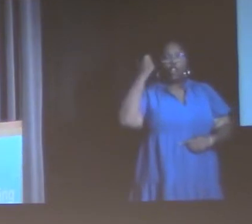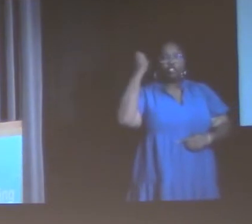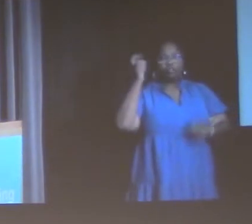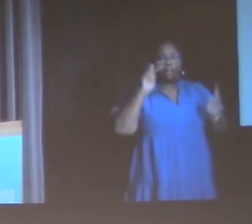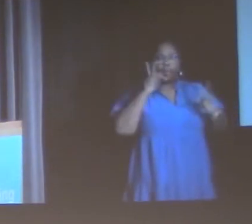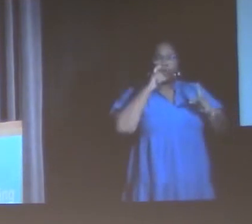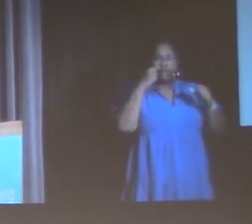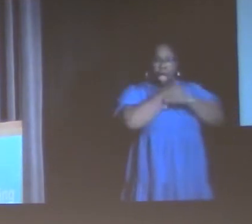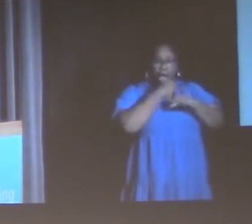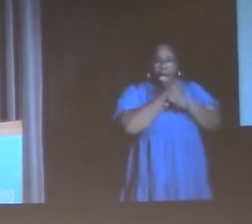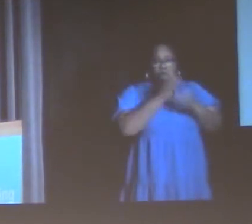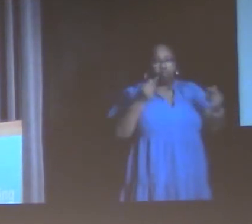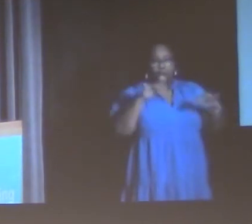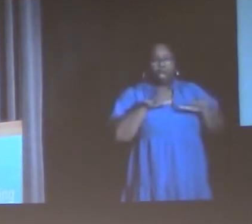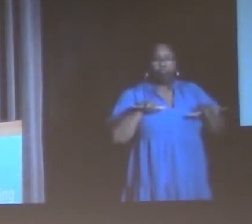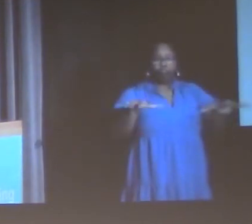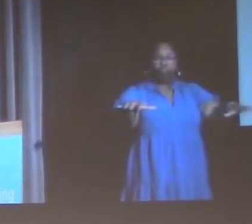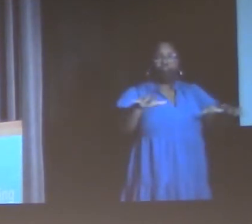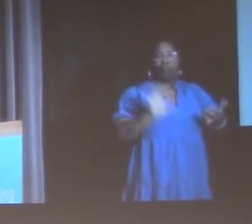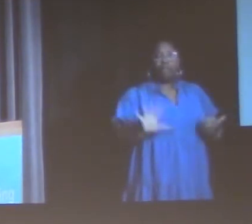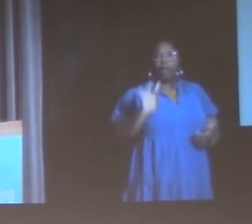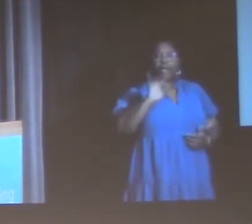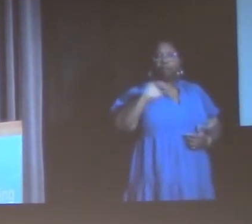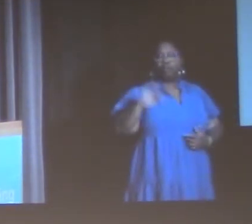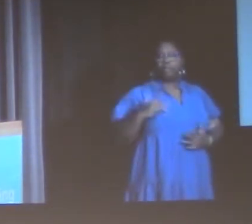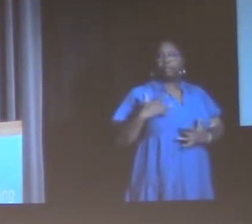80% Muslims. So,